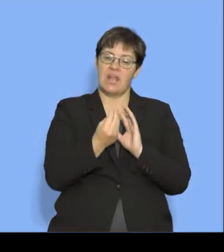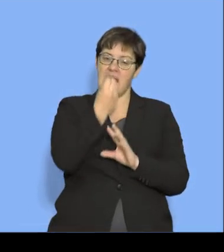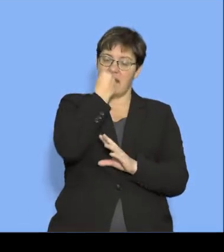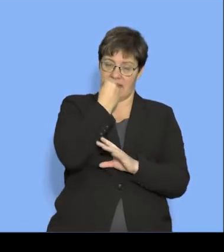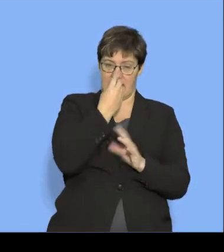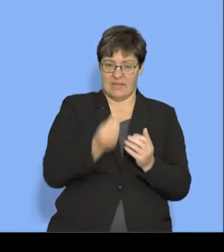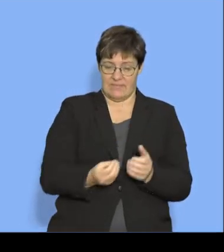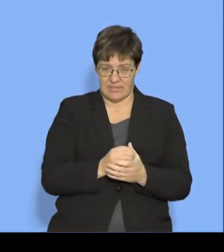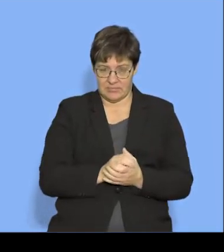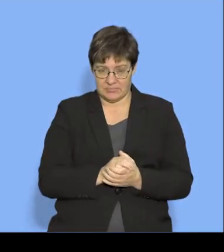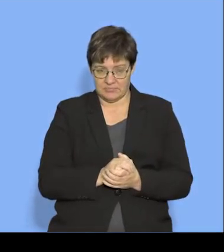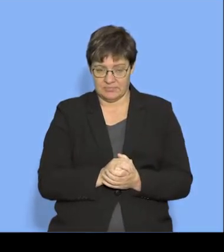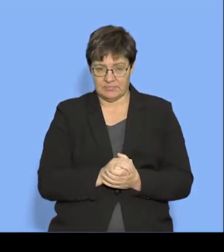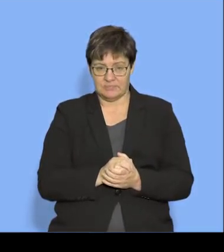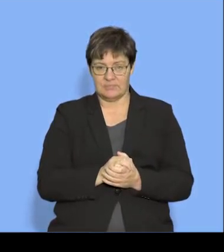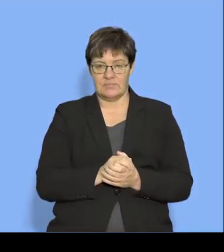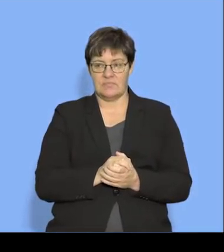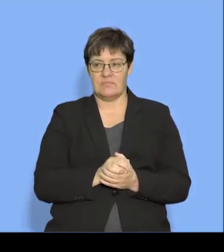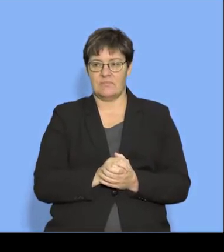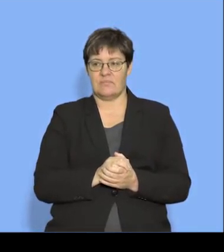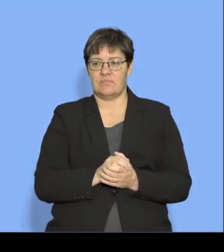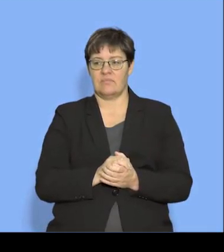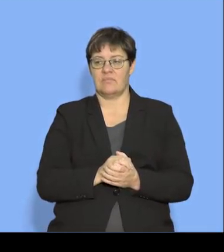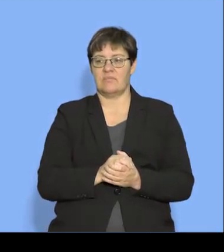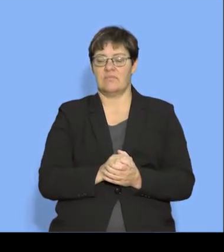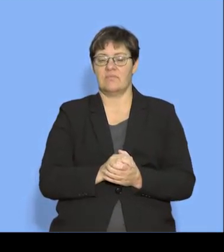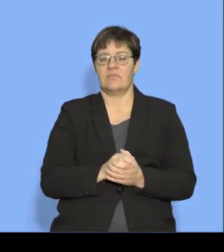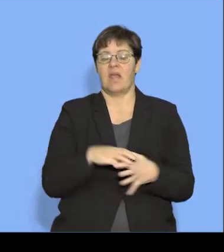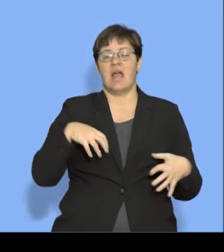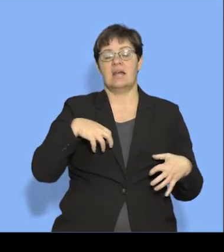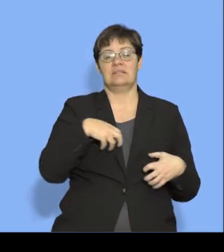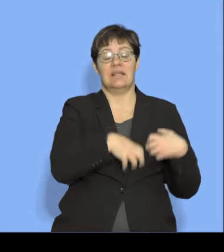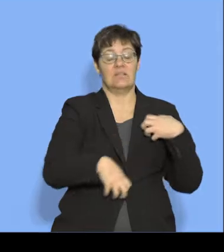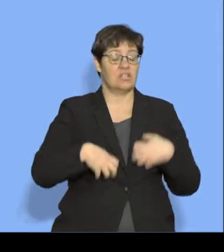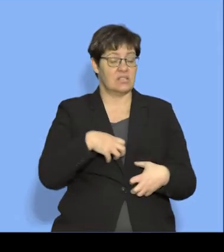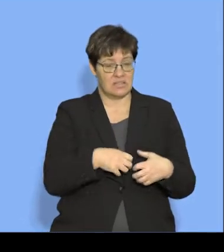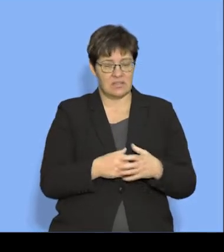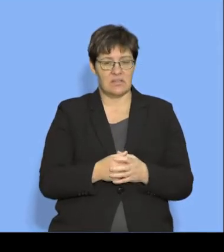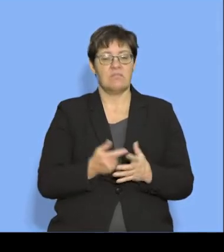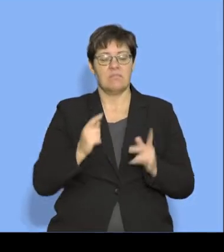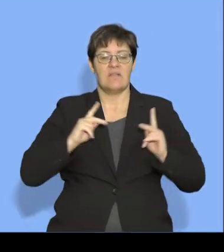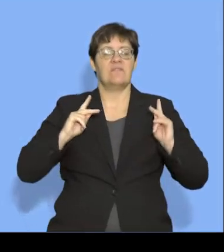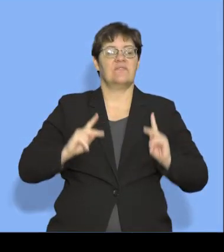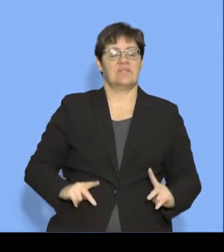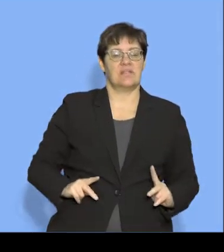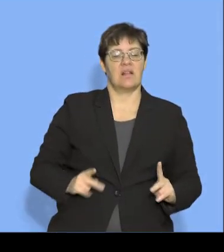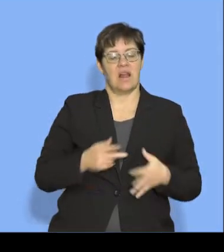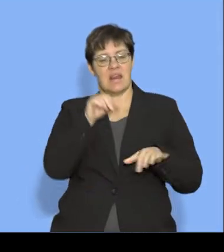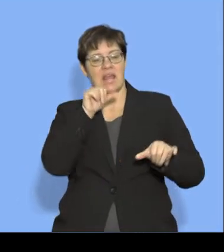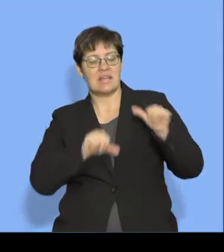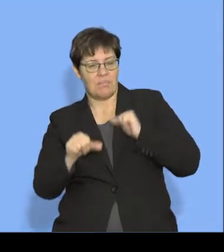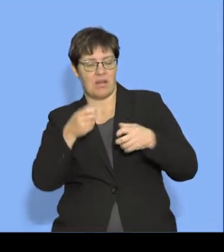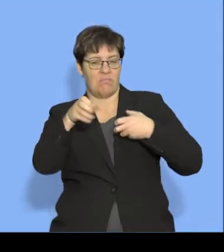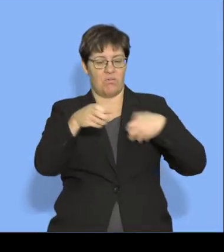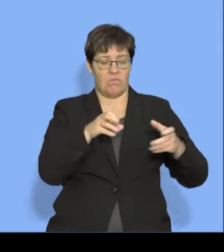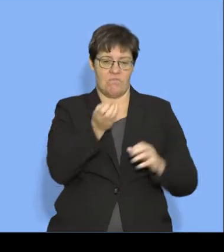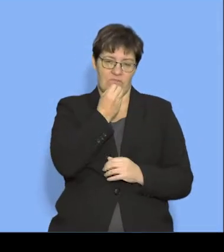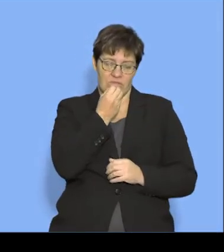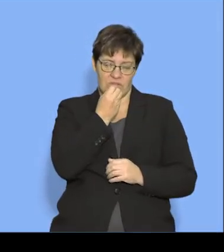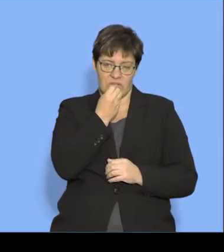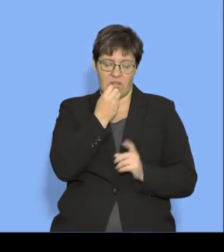food is taken into the mouth. Digestion, we refer to that as the physical and the chemical breakdown of